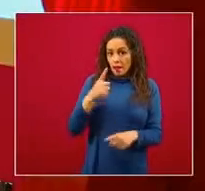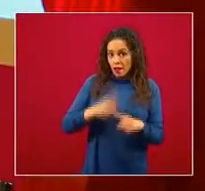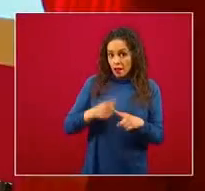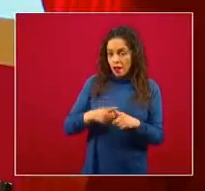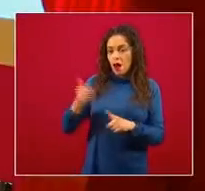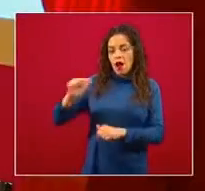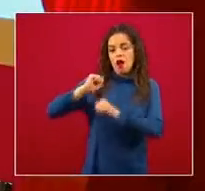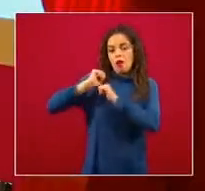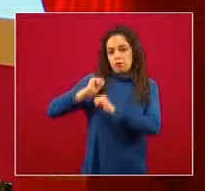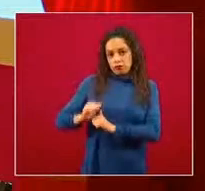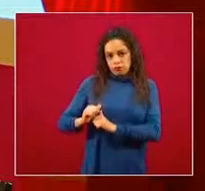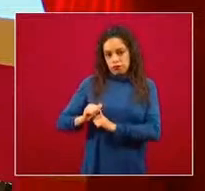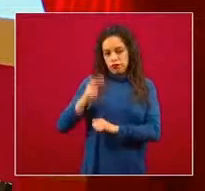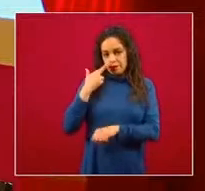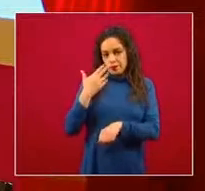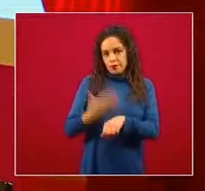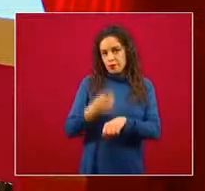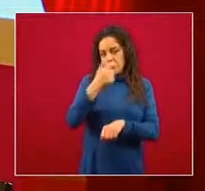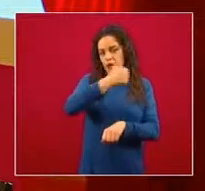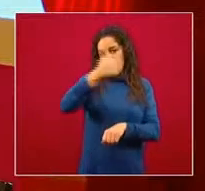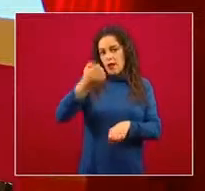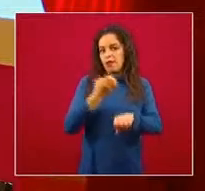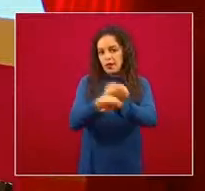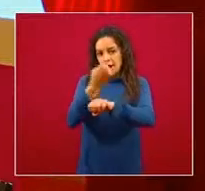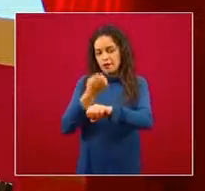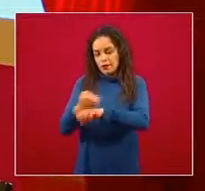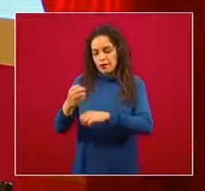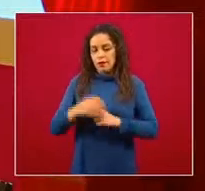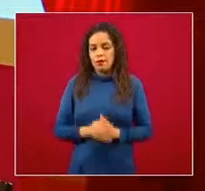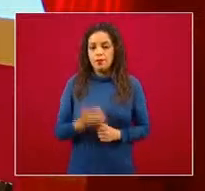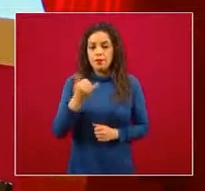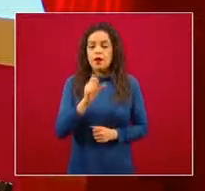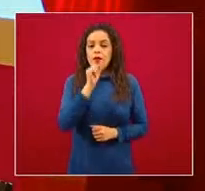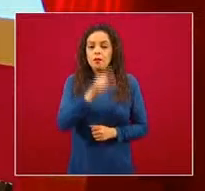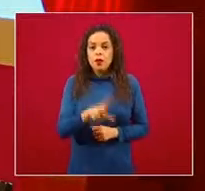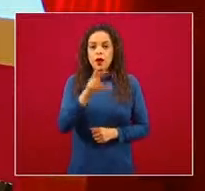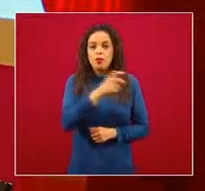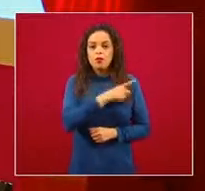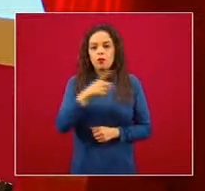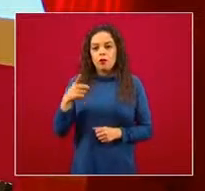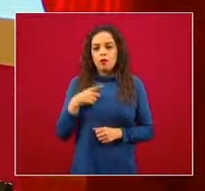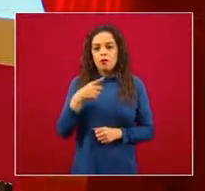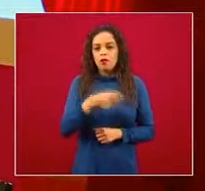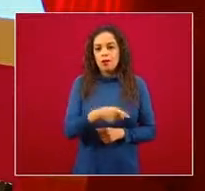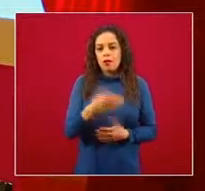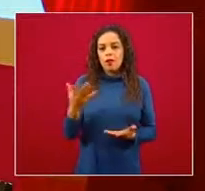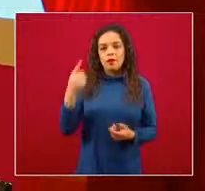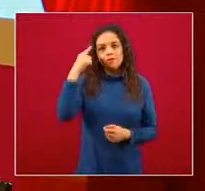state authorities. And you must not be concerned